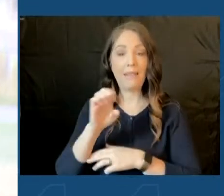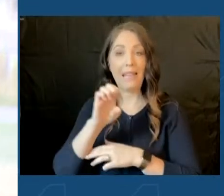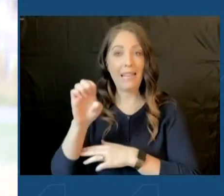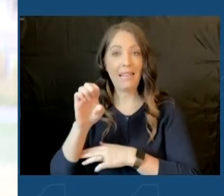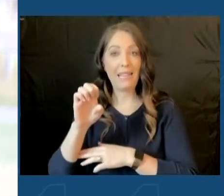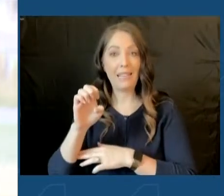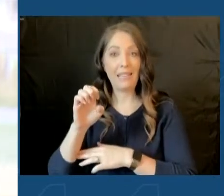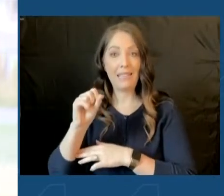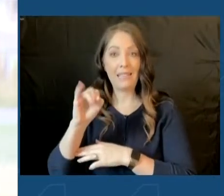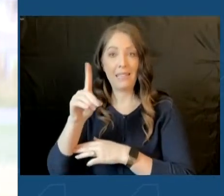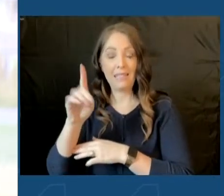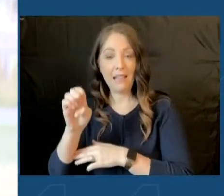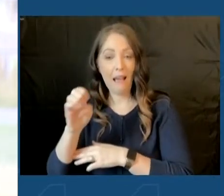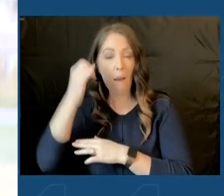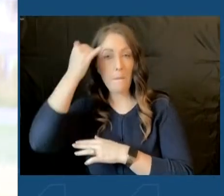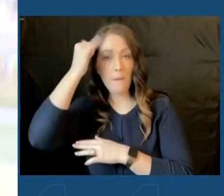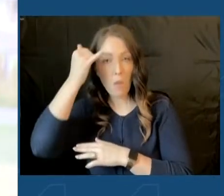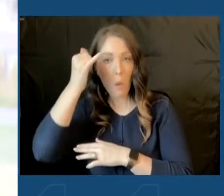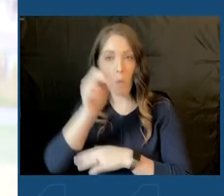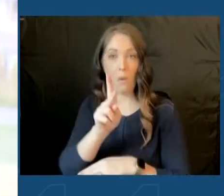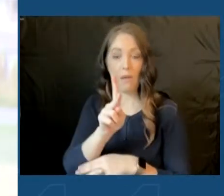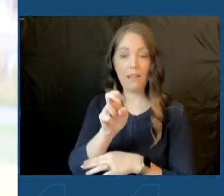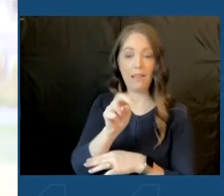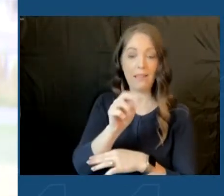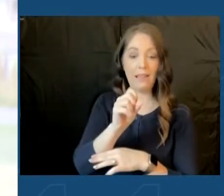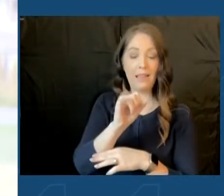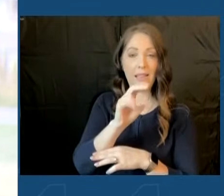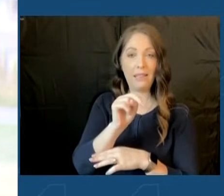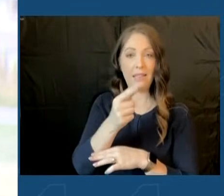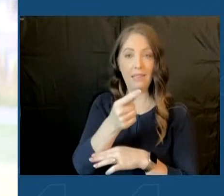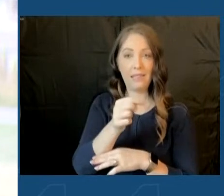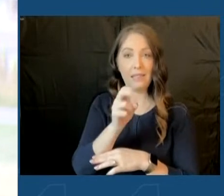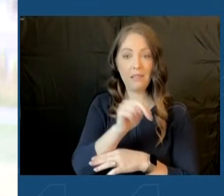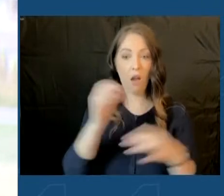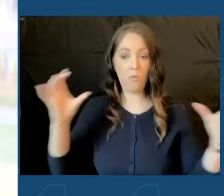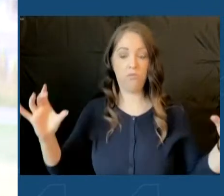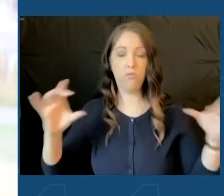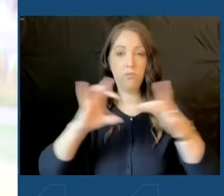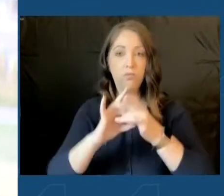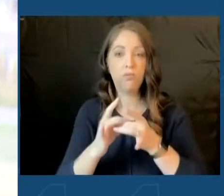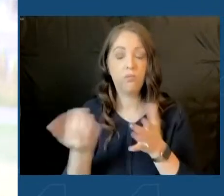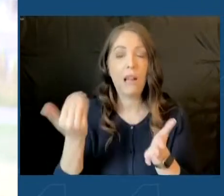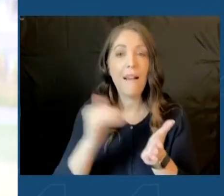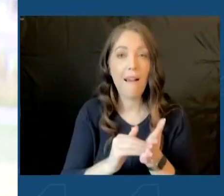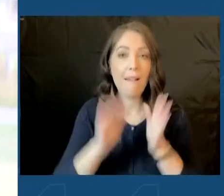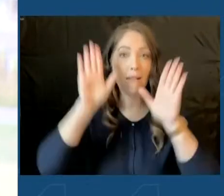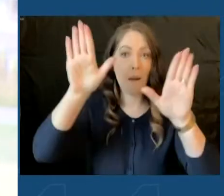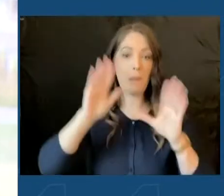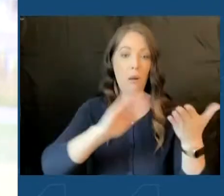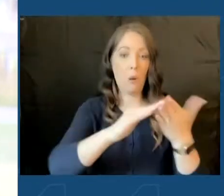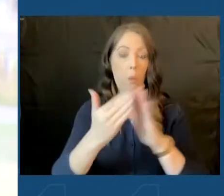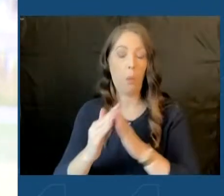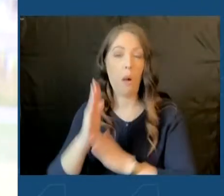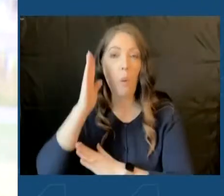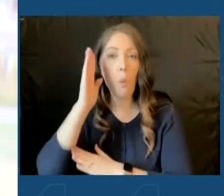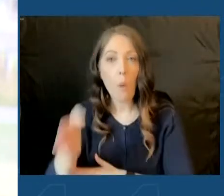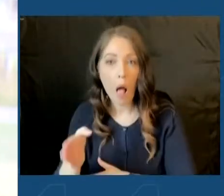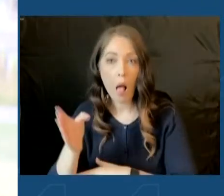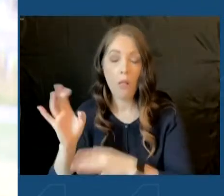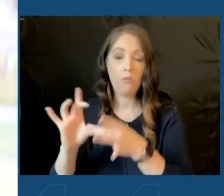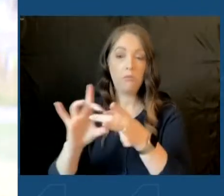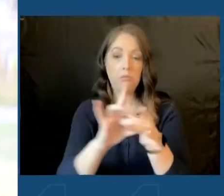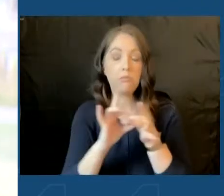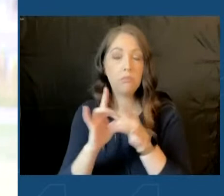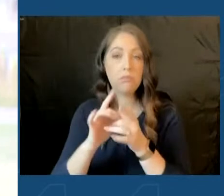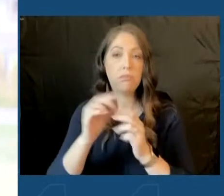with the Kensington and making that area going to be an extraordinary community once again, rebuilding, bringing it back together. So